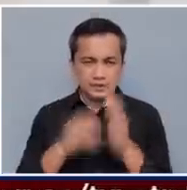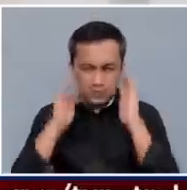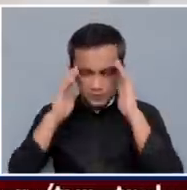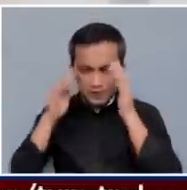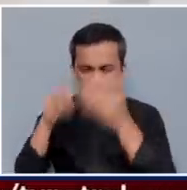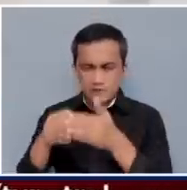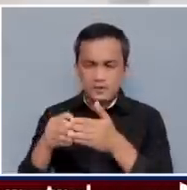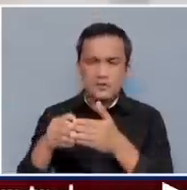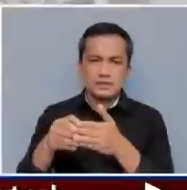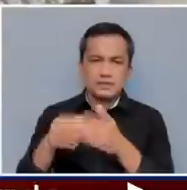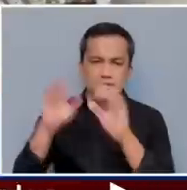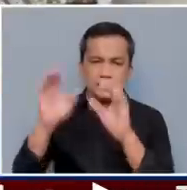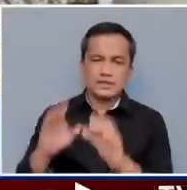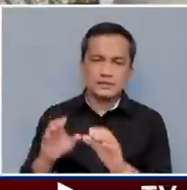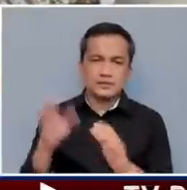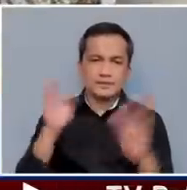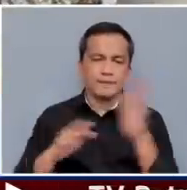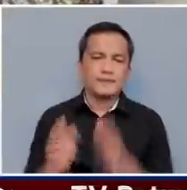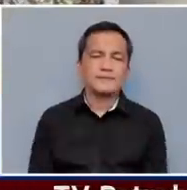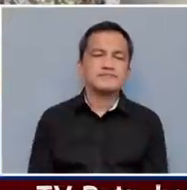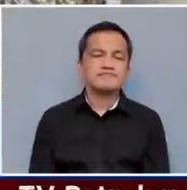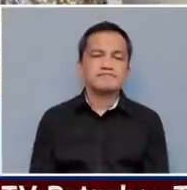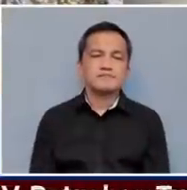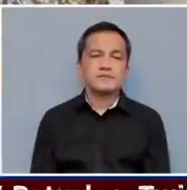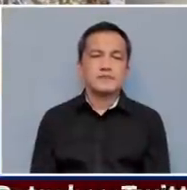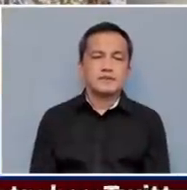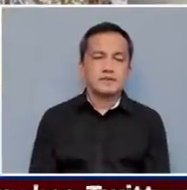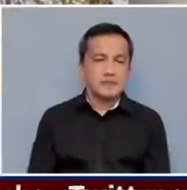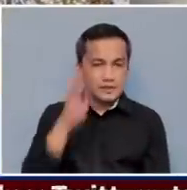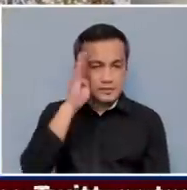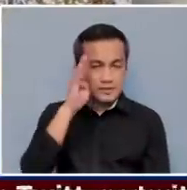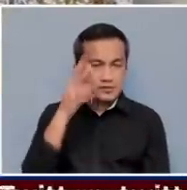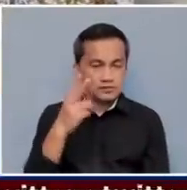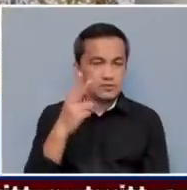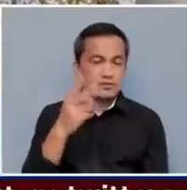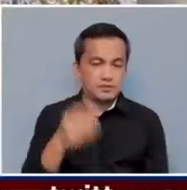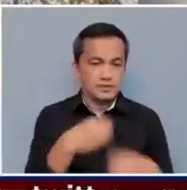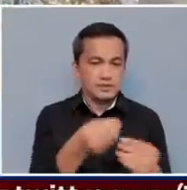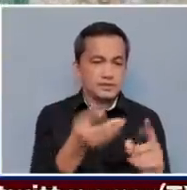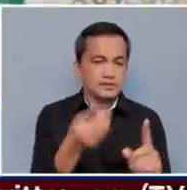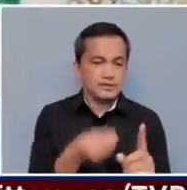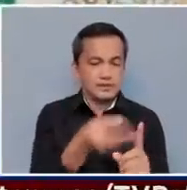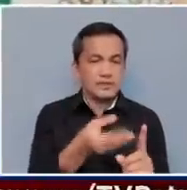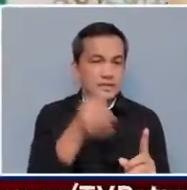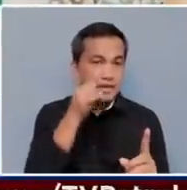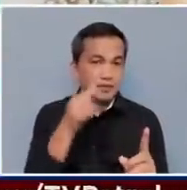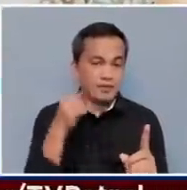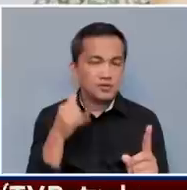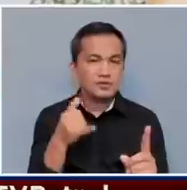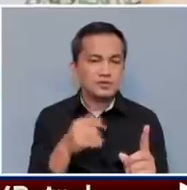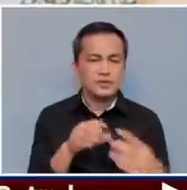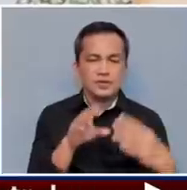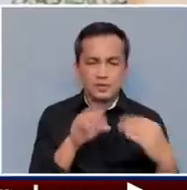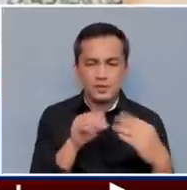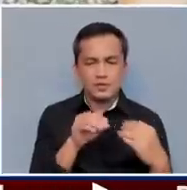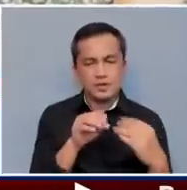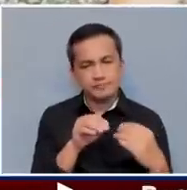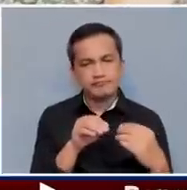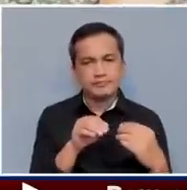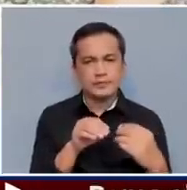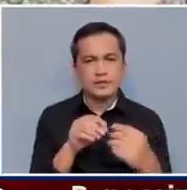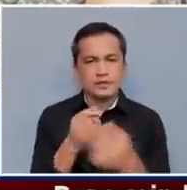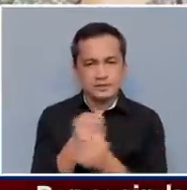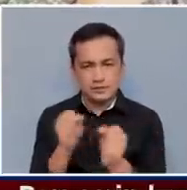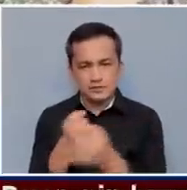ang climate crisis. Nang ialok ni Marcos Jr. ang posisyon kay Carlos kahapon, napag-usapan nila ang ilang security at